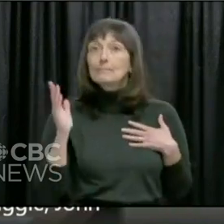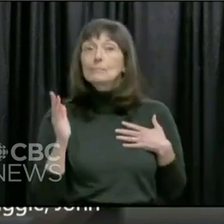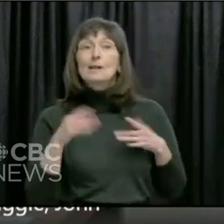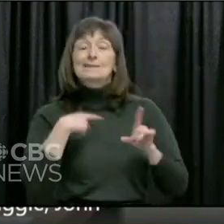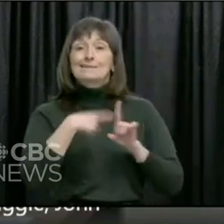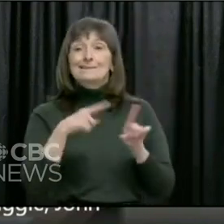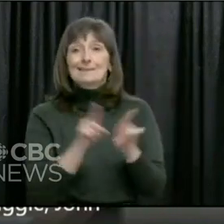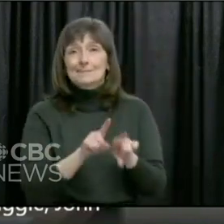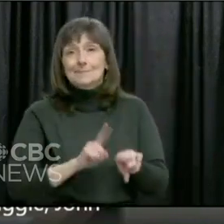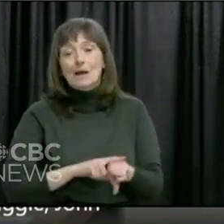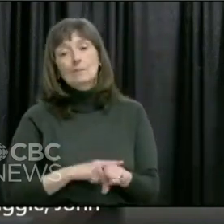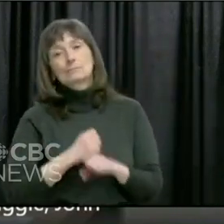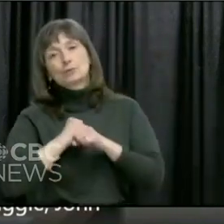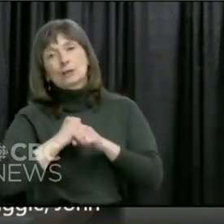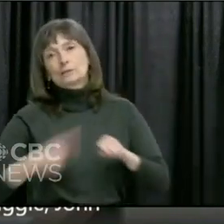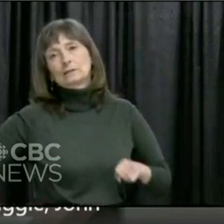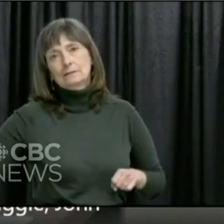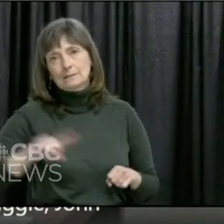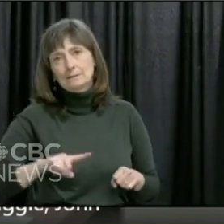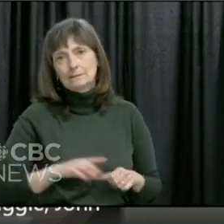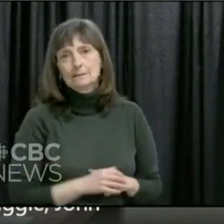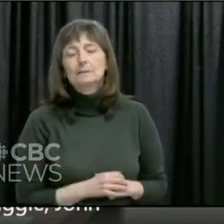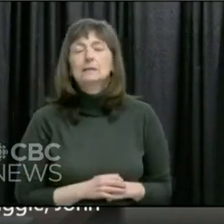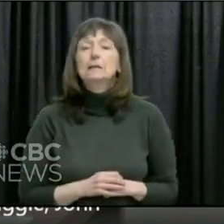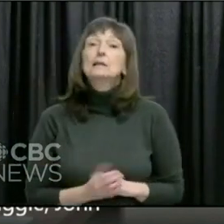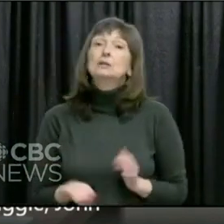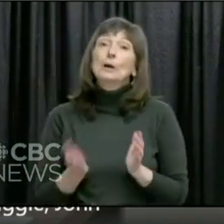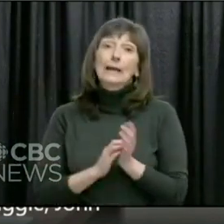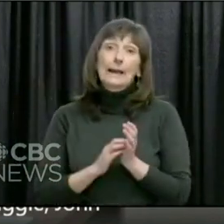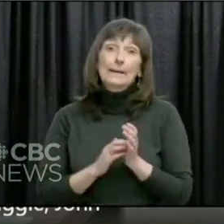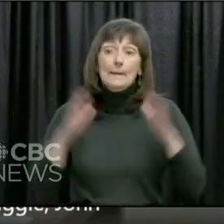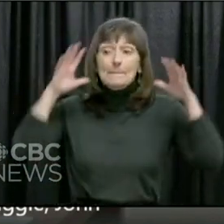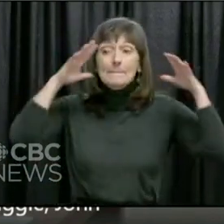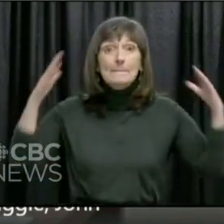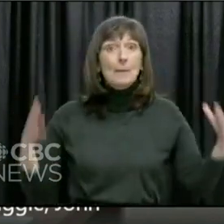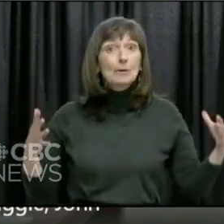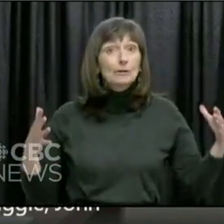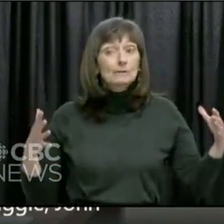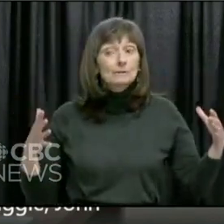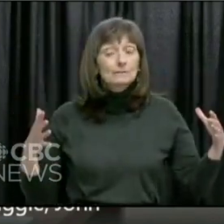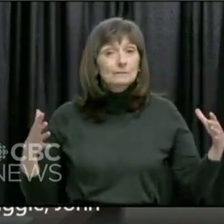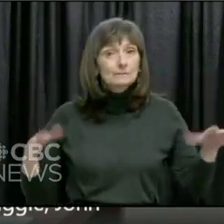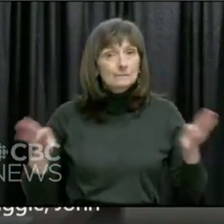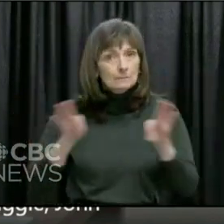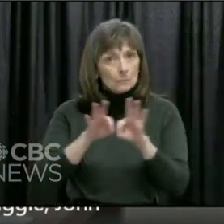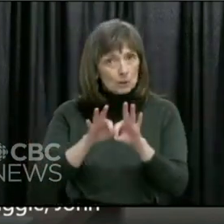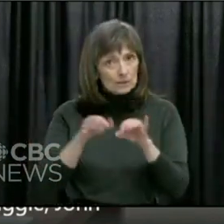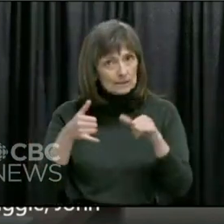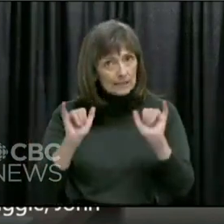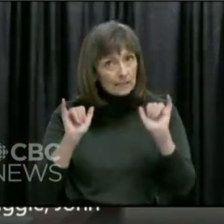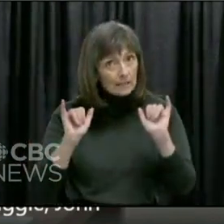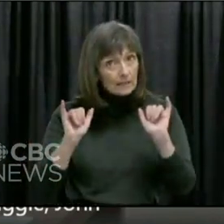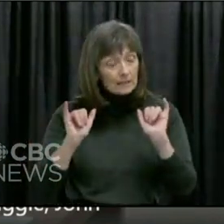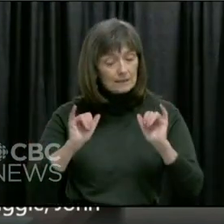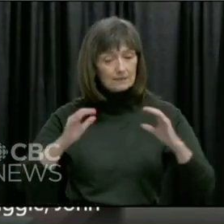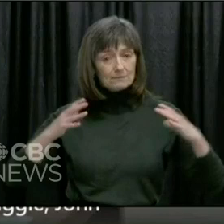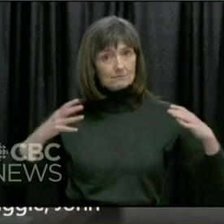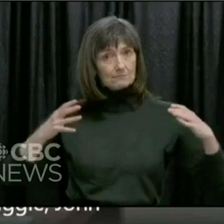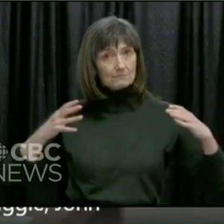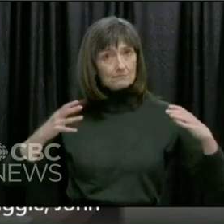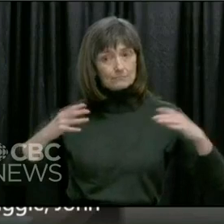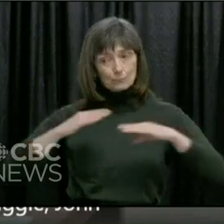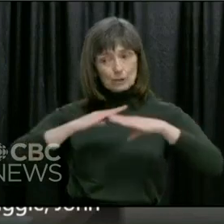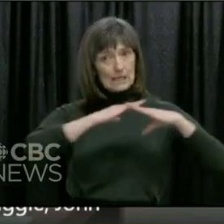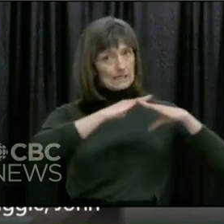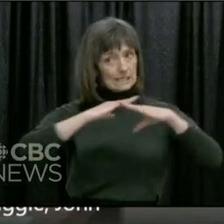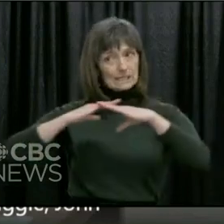health. So again, just in closing, bubbles still matter. Protect your own. don't jeopardize,